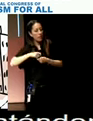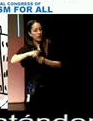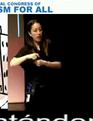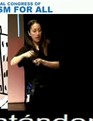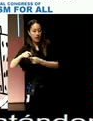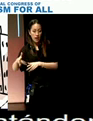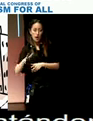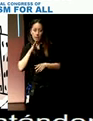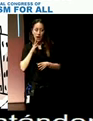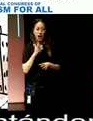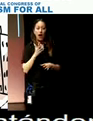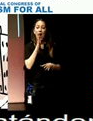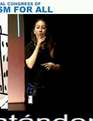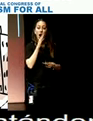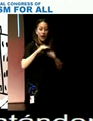the ocean.